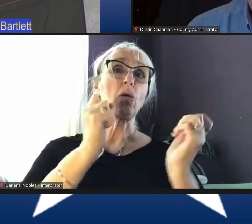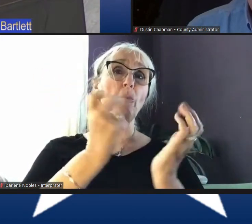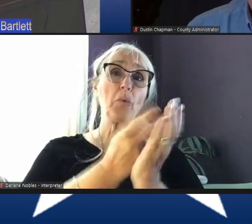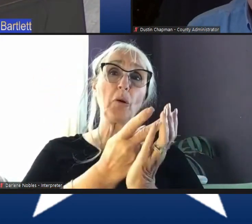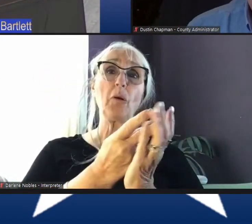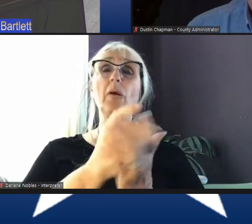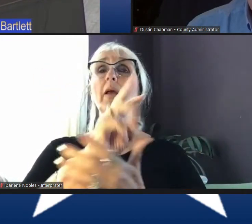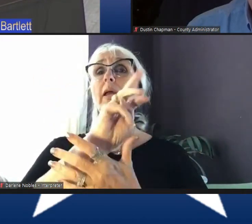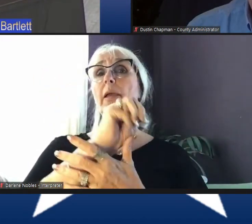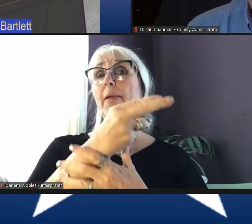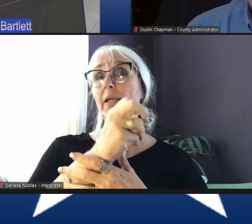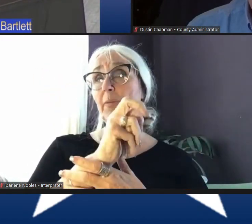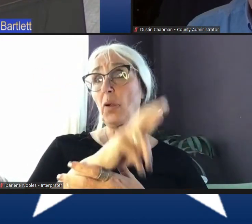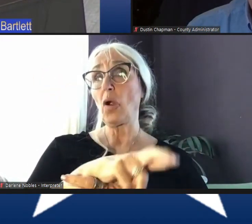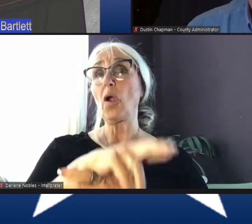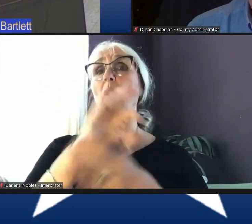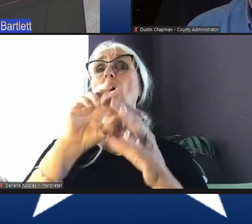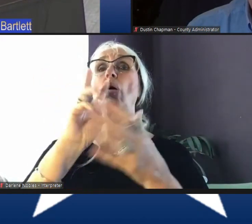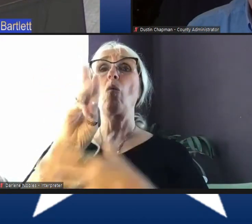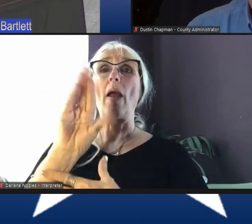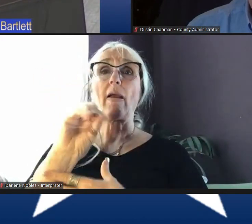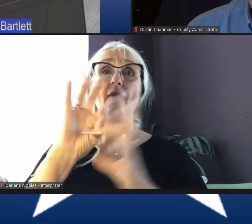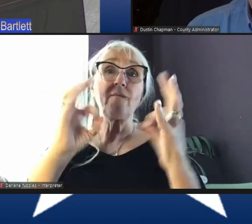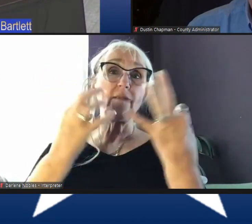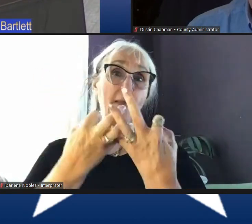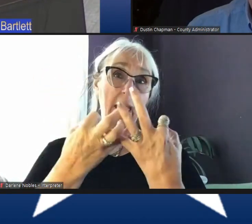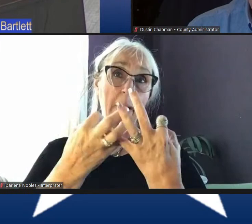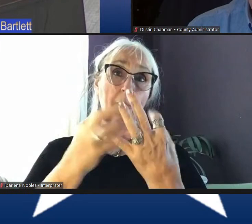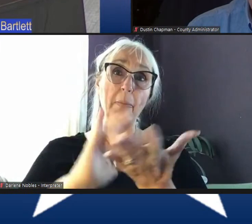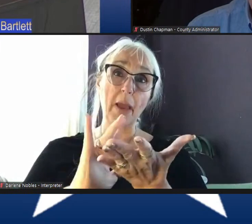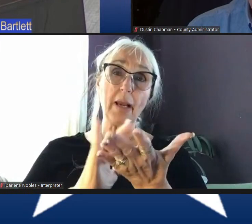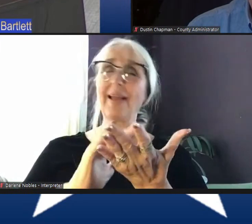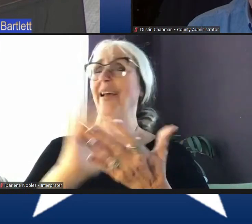Medicine, you'll be able to see, just like any budget that we look at,